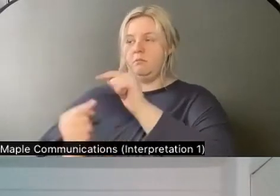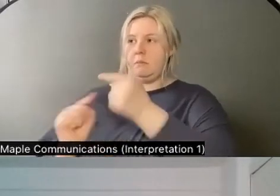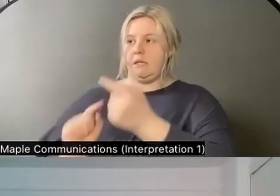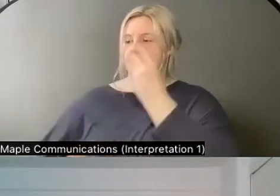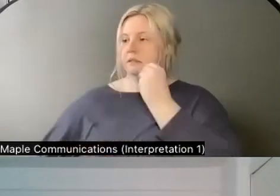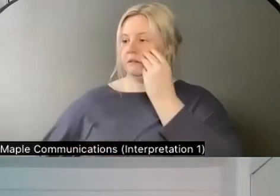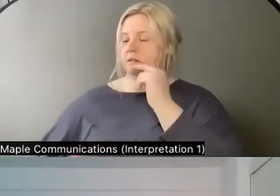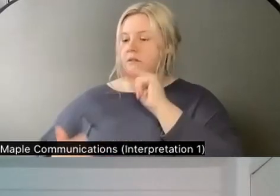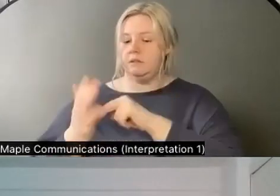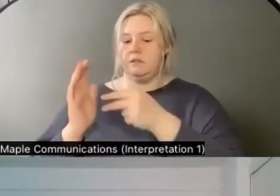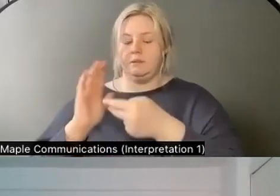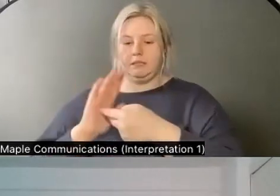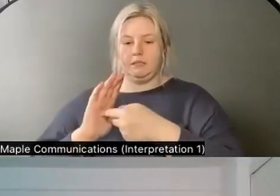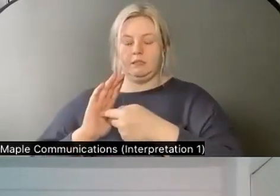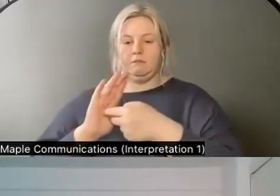makes you not worthy of